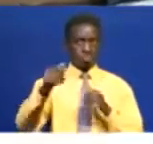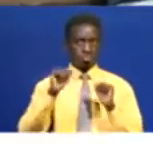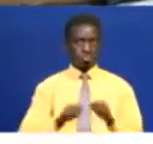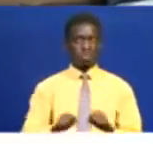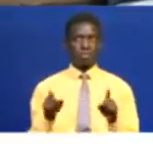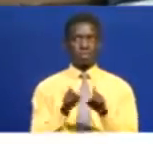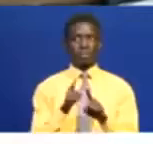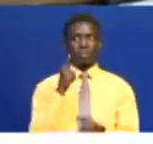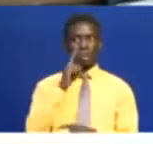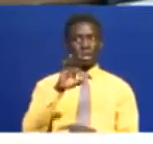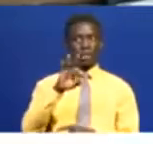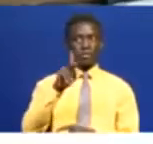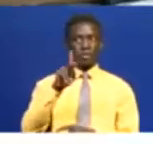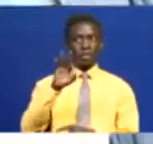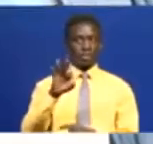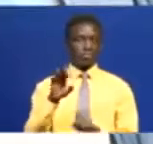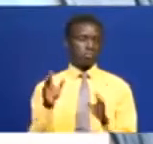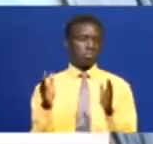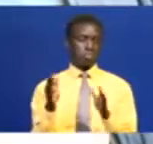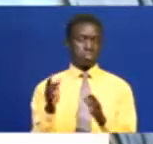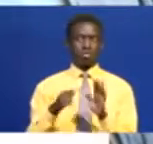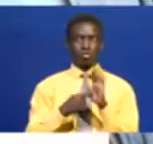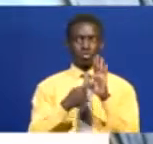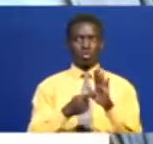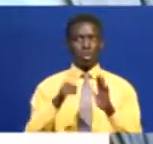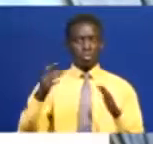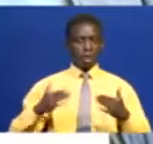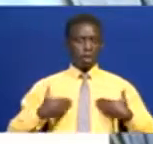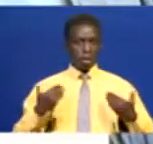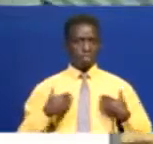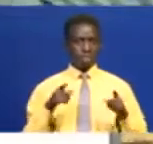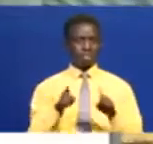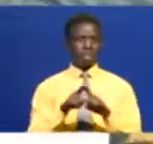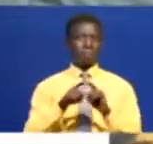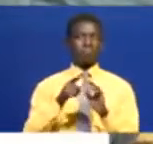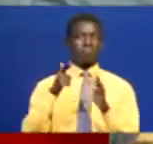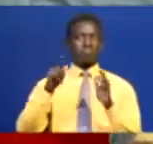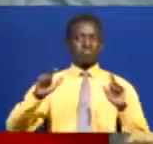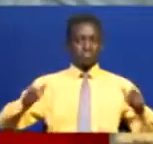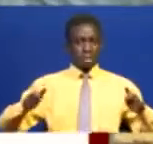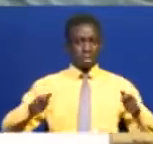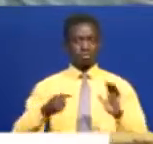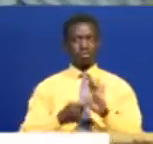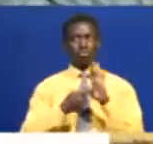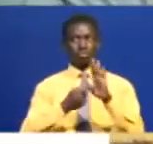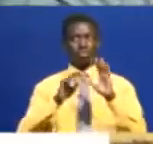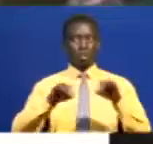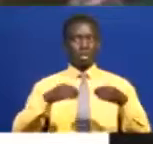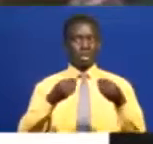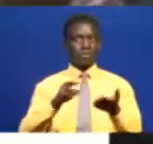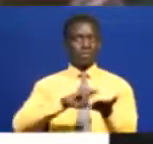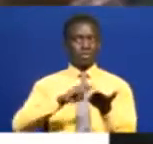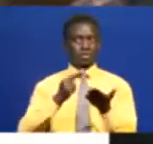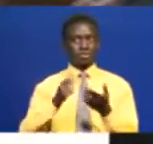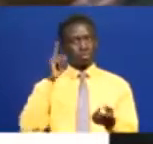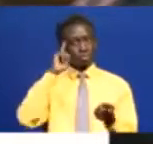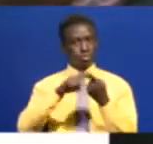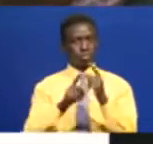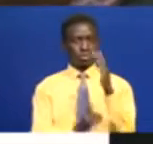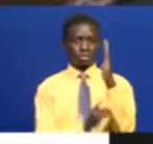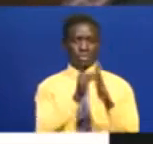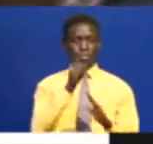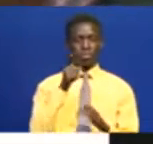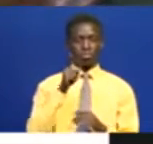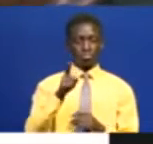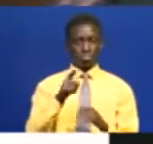Nick Mwendwa expressed his gratitude to Azam Media for dedicating resources towards the development of the league and Kenyan football